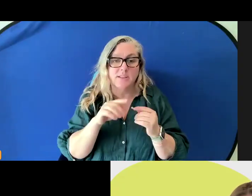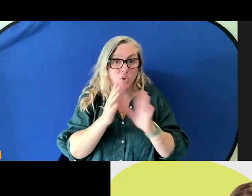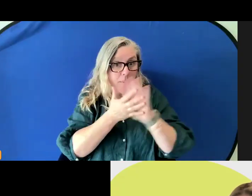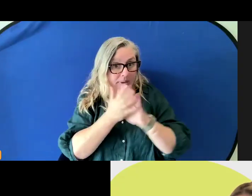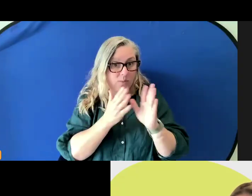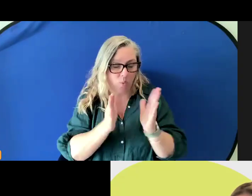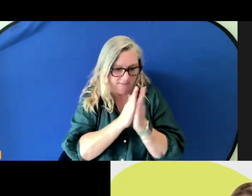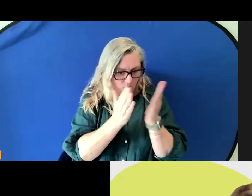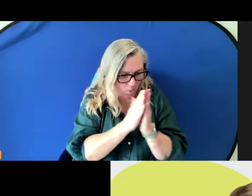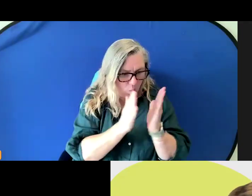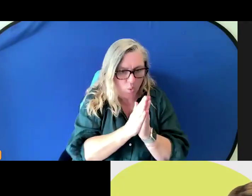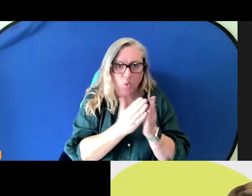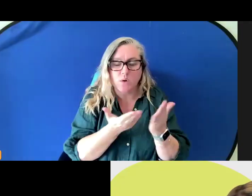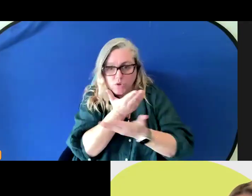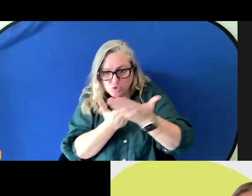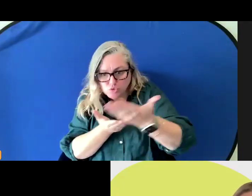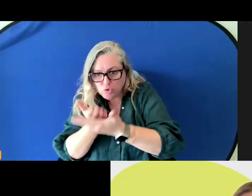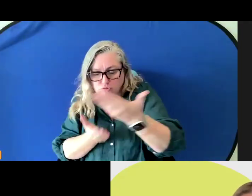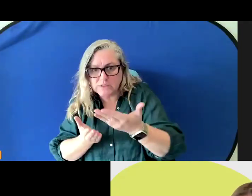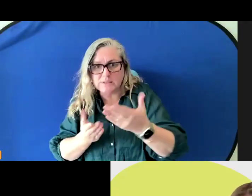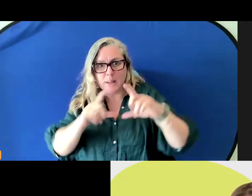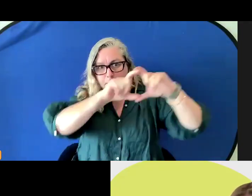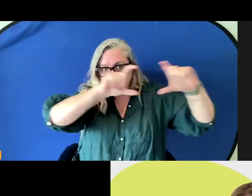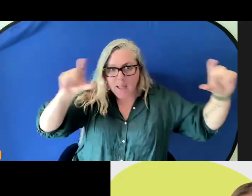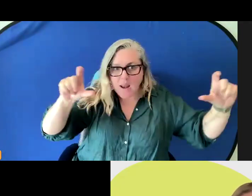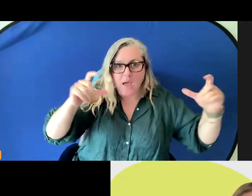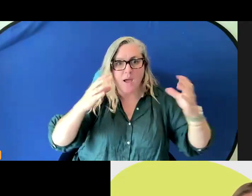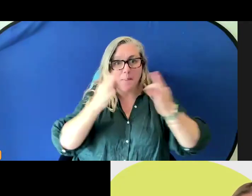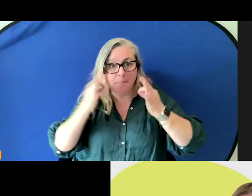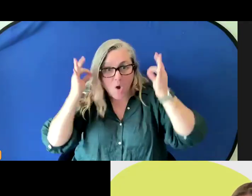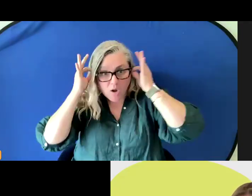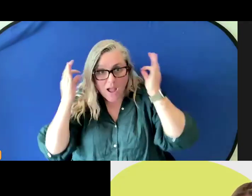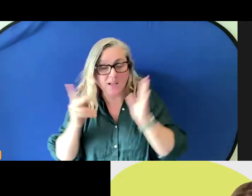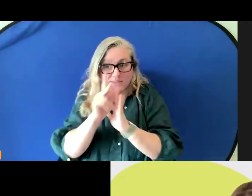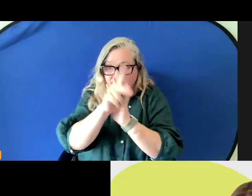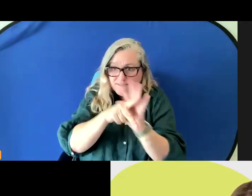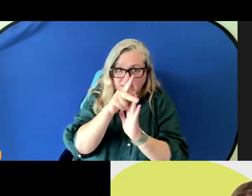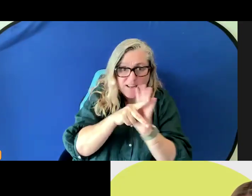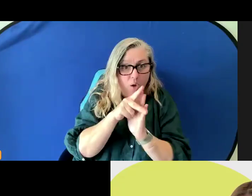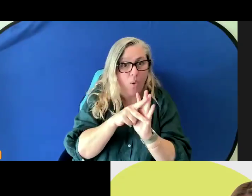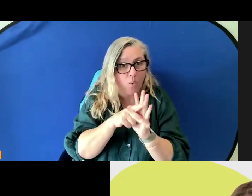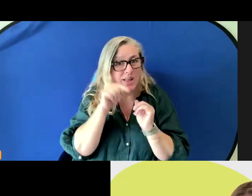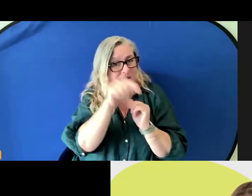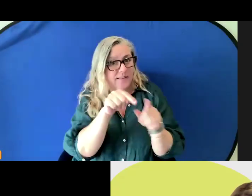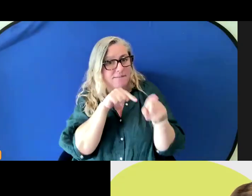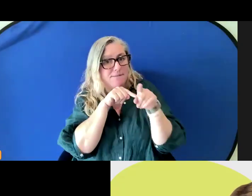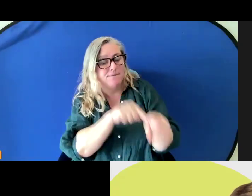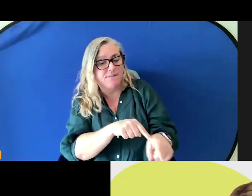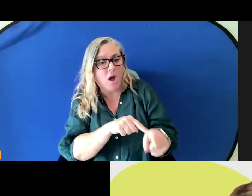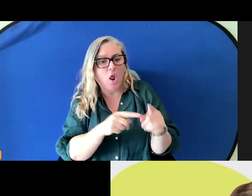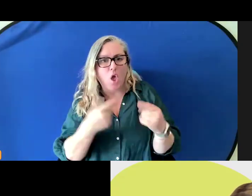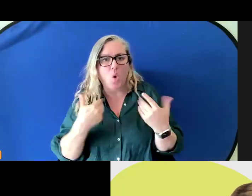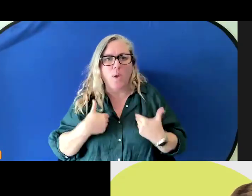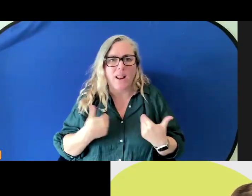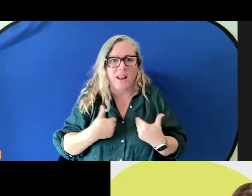storybooks, handbooks, planners, videos, and podcasts, all shaped by lived experience. Every